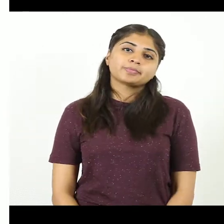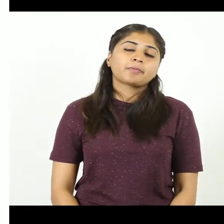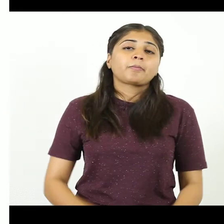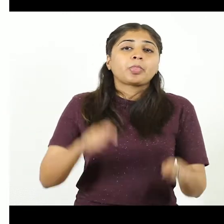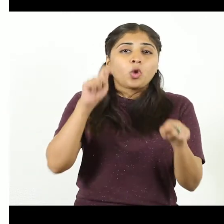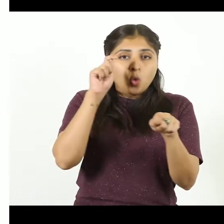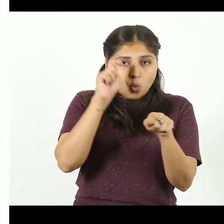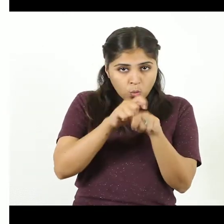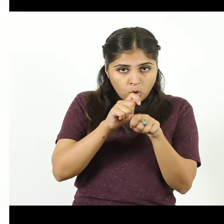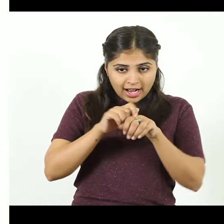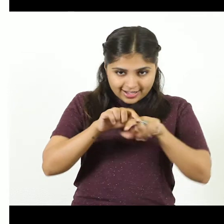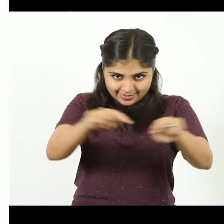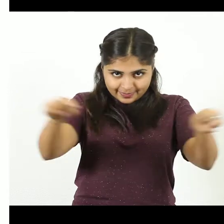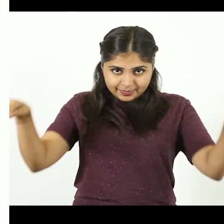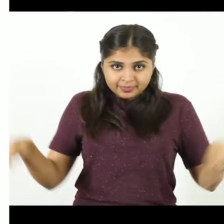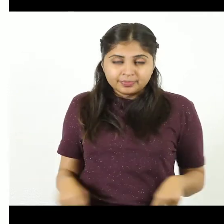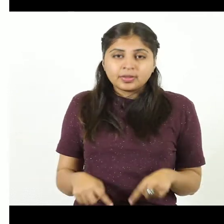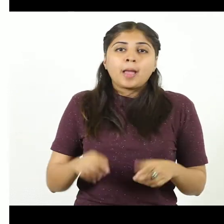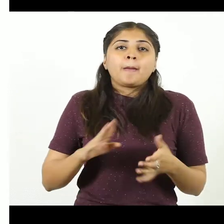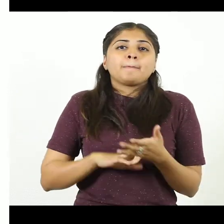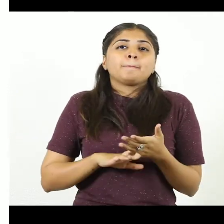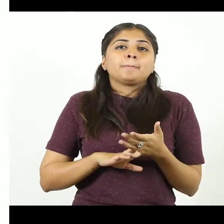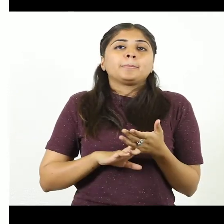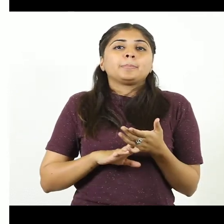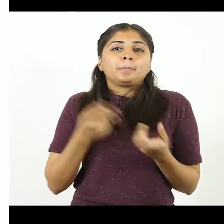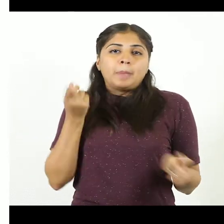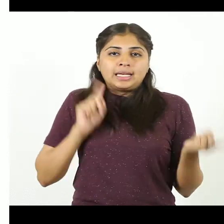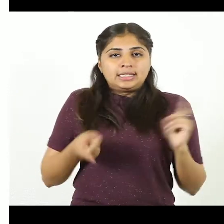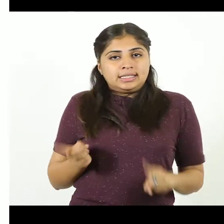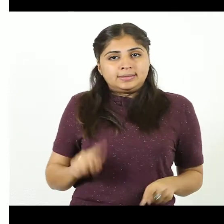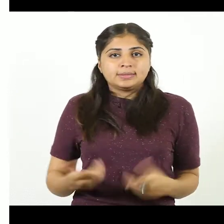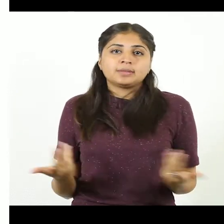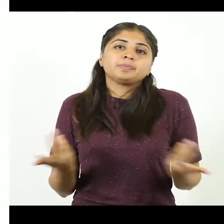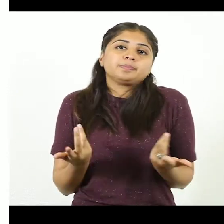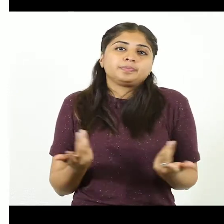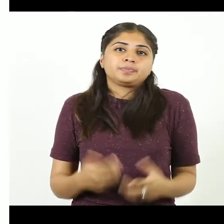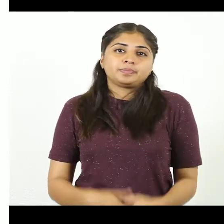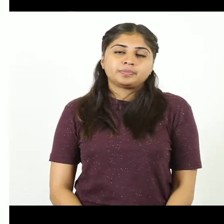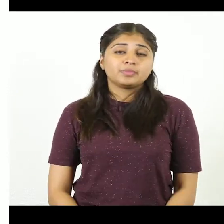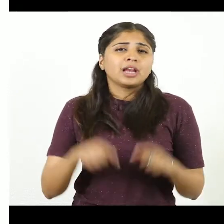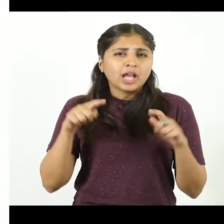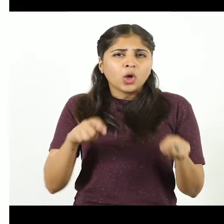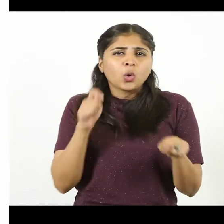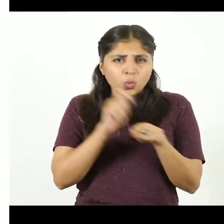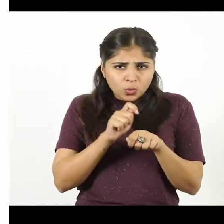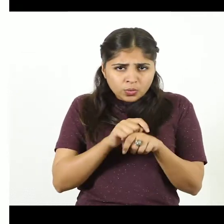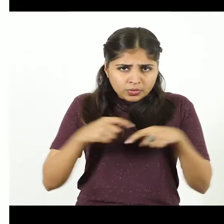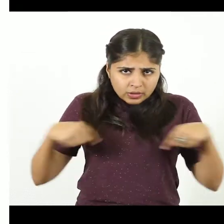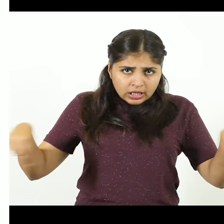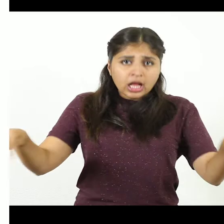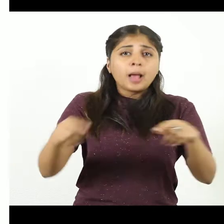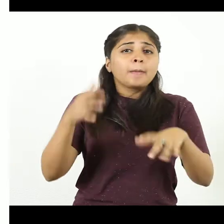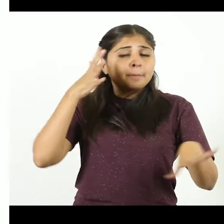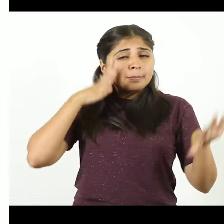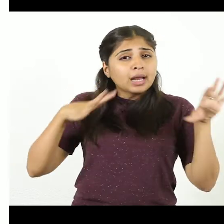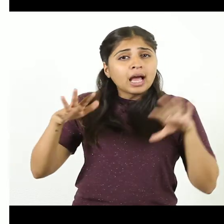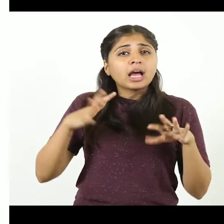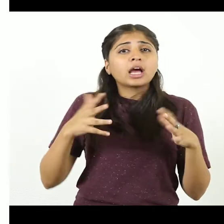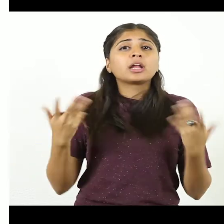A workstation maintenance plan comprises of antivirus software checkups,